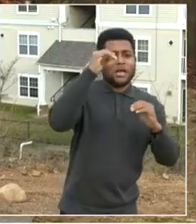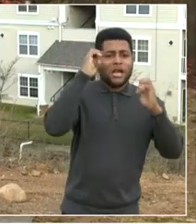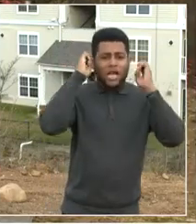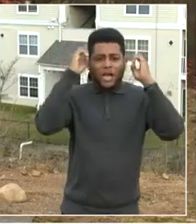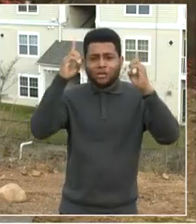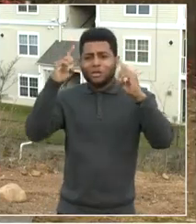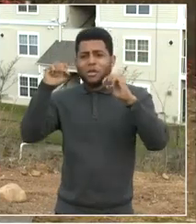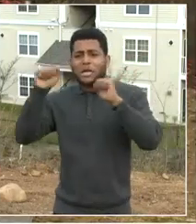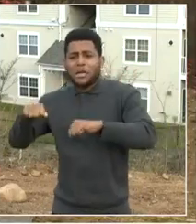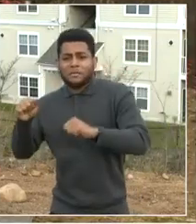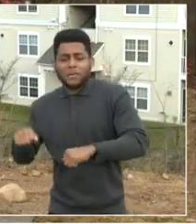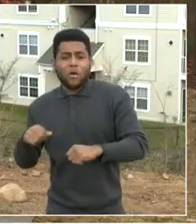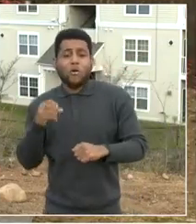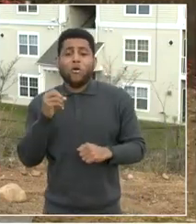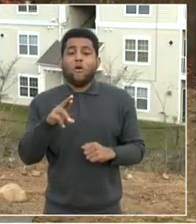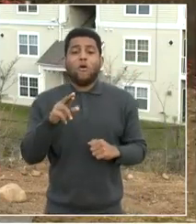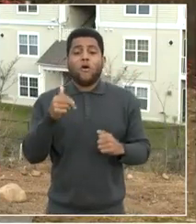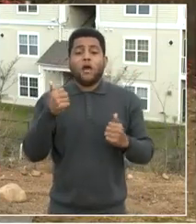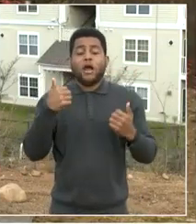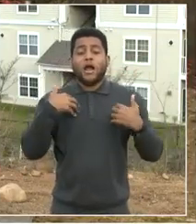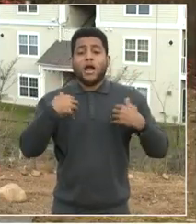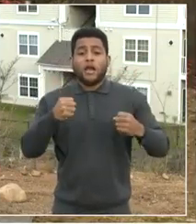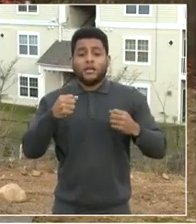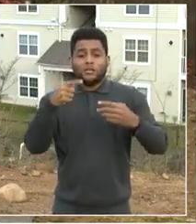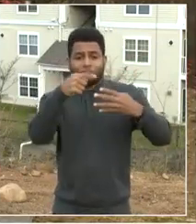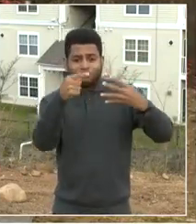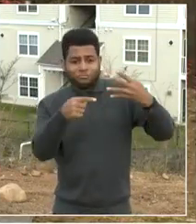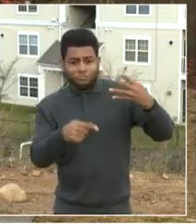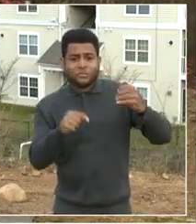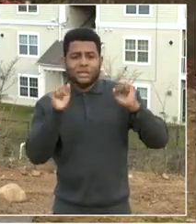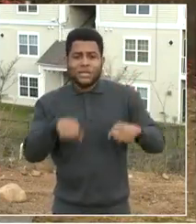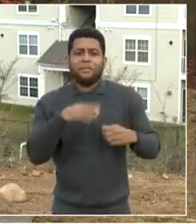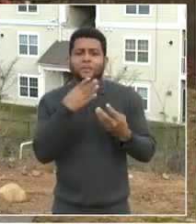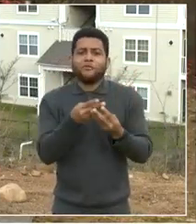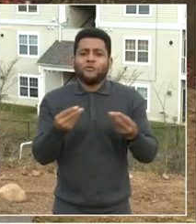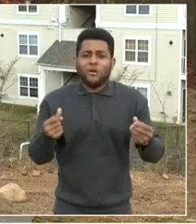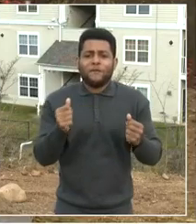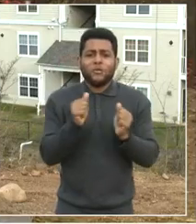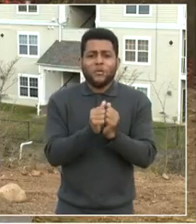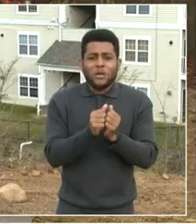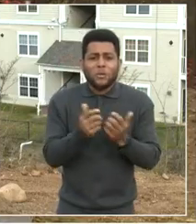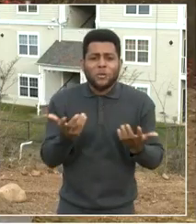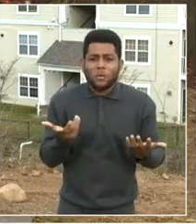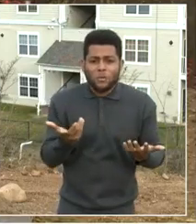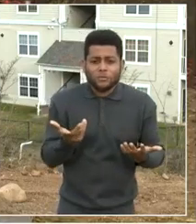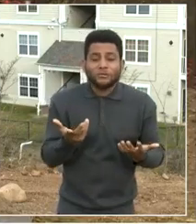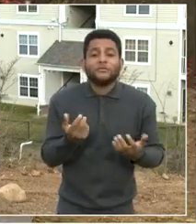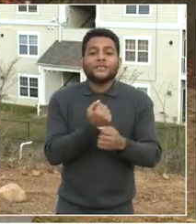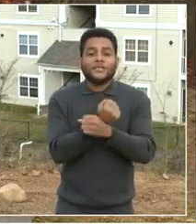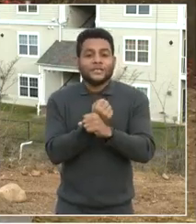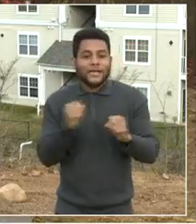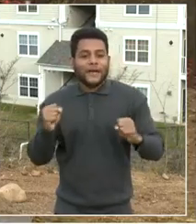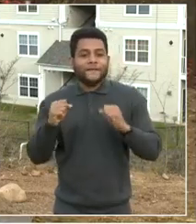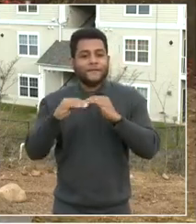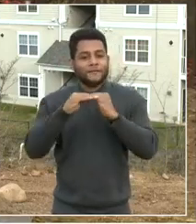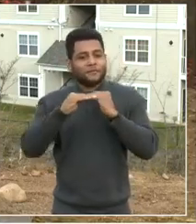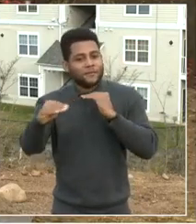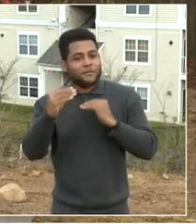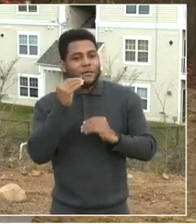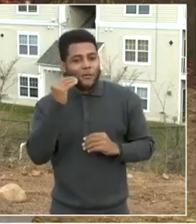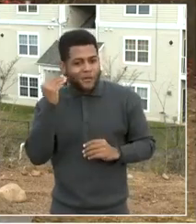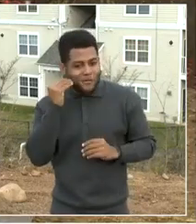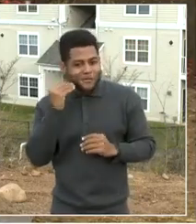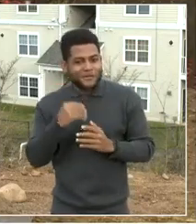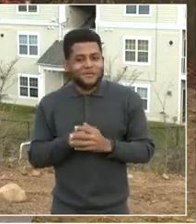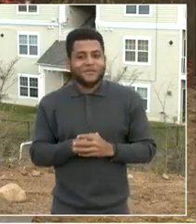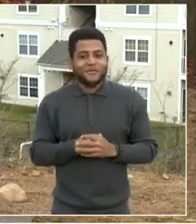of DC face can be solved without a stable home. It is the foundation in all ways. And I